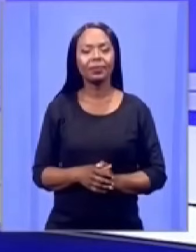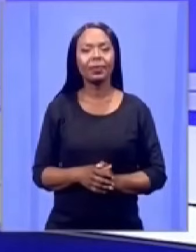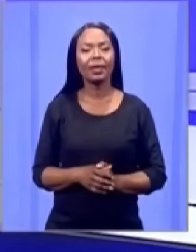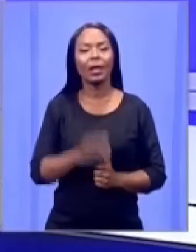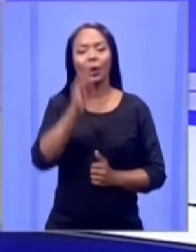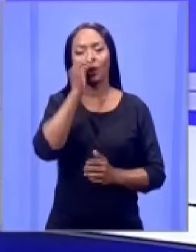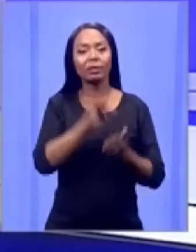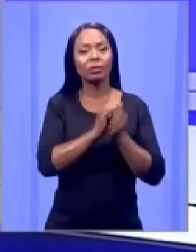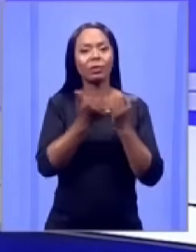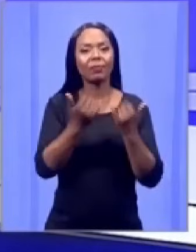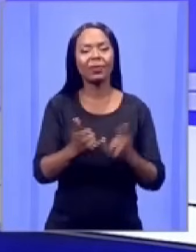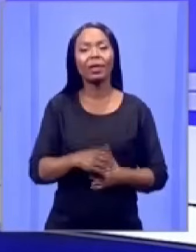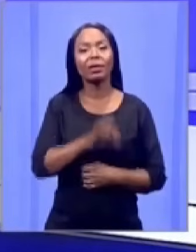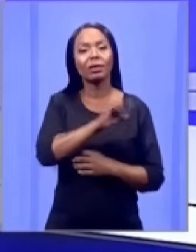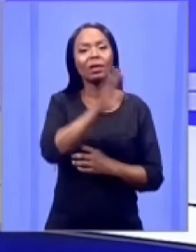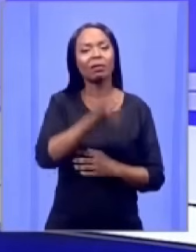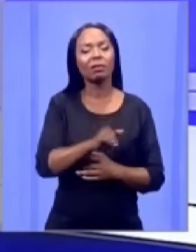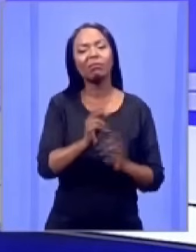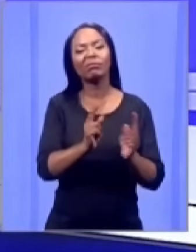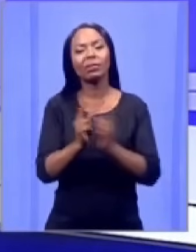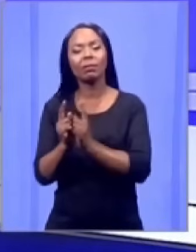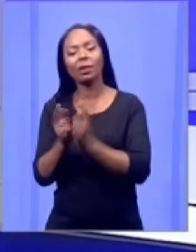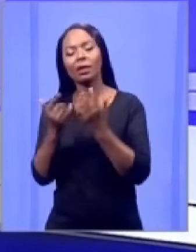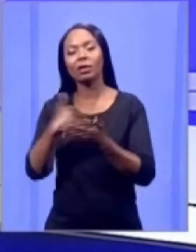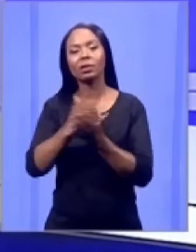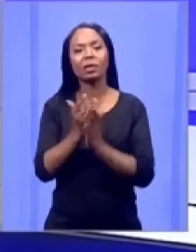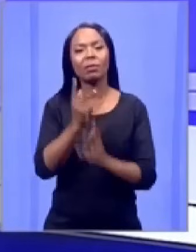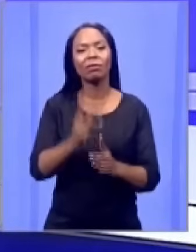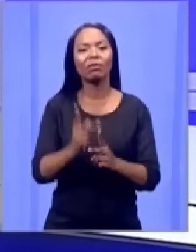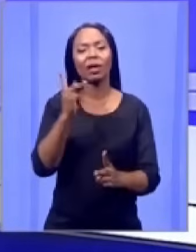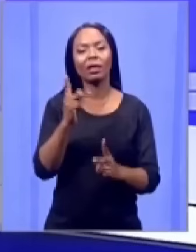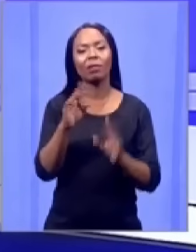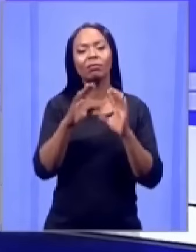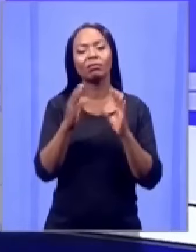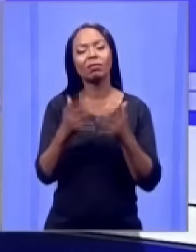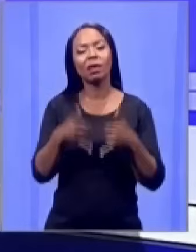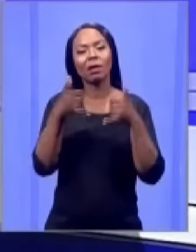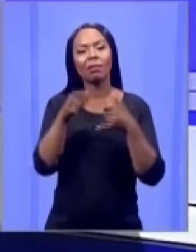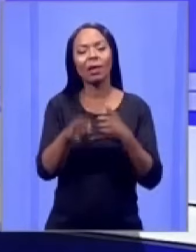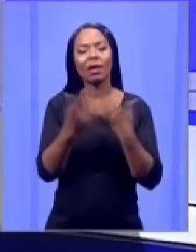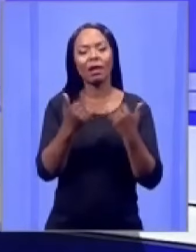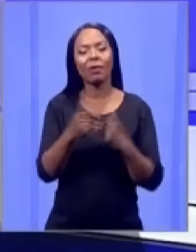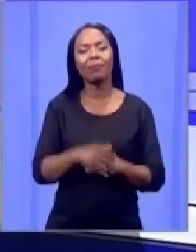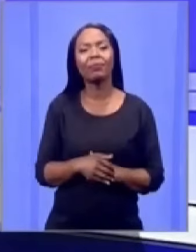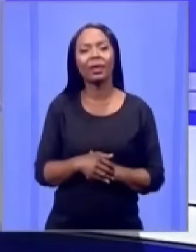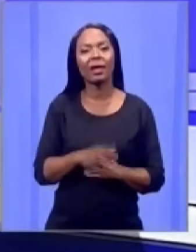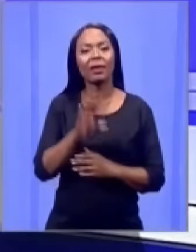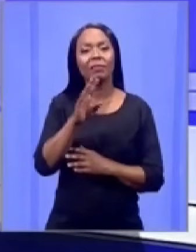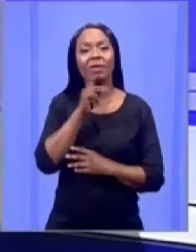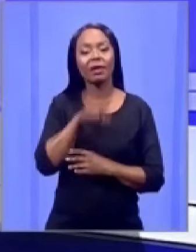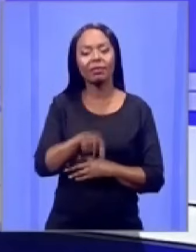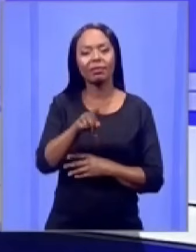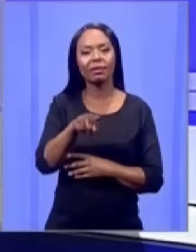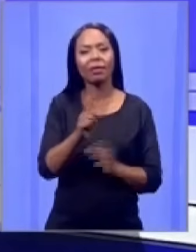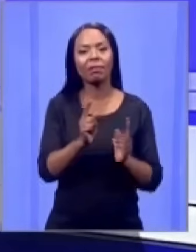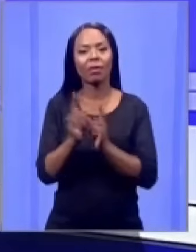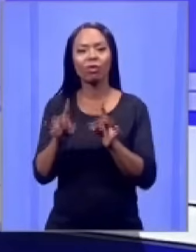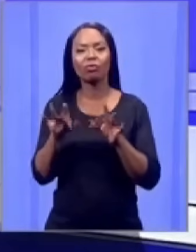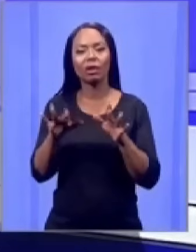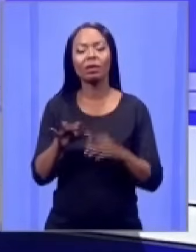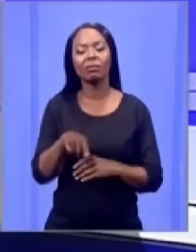Dipapading Afrika Borwa e tlo bapala di-semi-finale mohopeng wa lefatshe wa cricket lekgetlo la bohlano nakong eo e kopana le Australia Kolkata ka